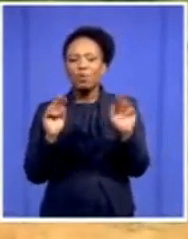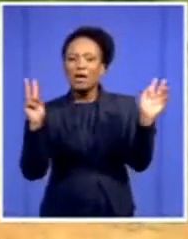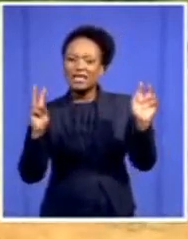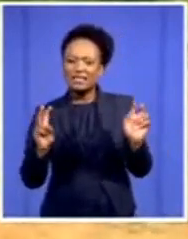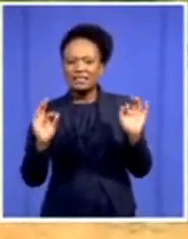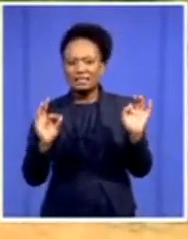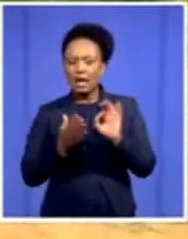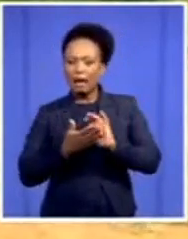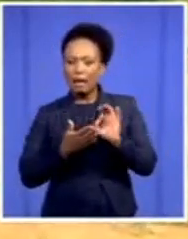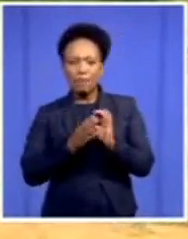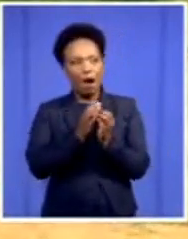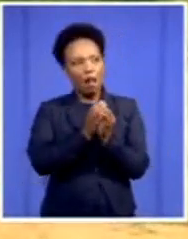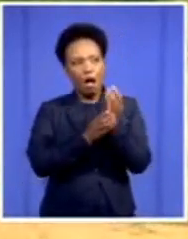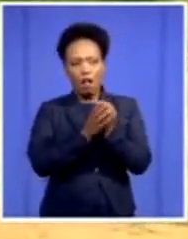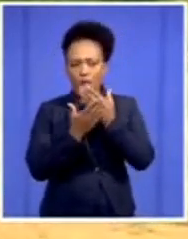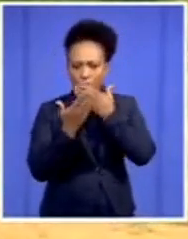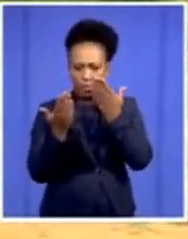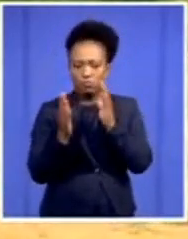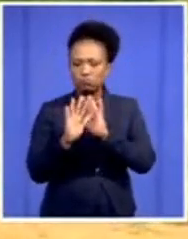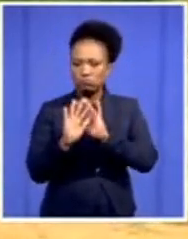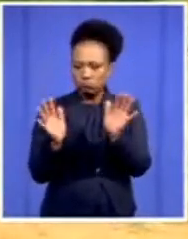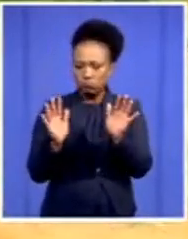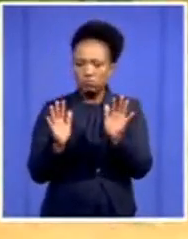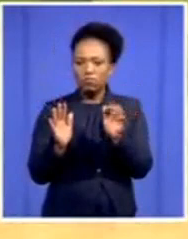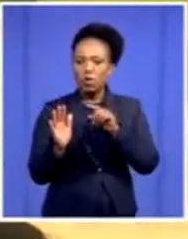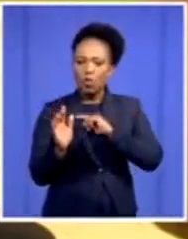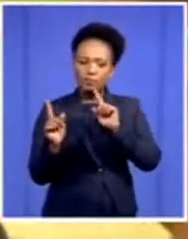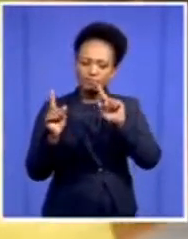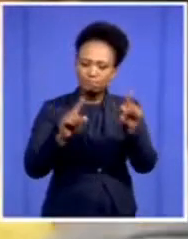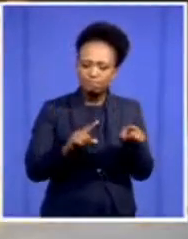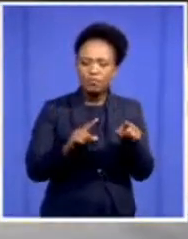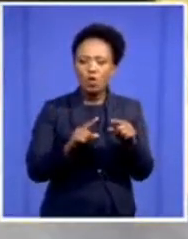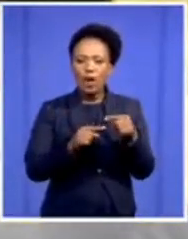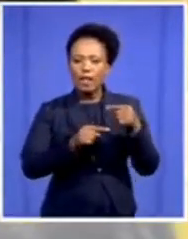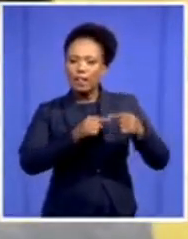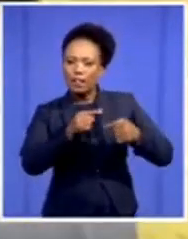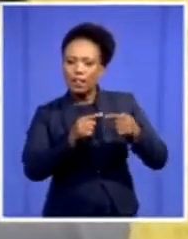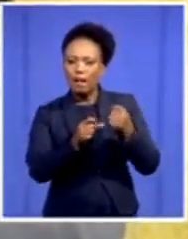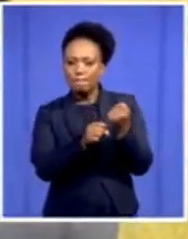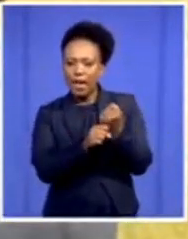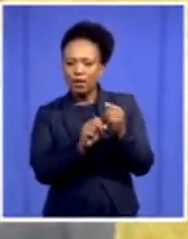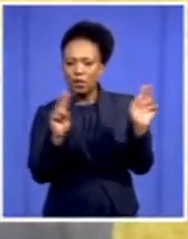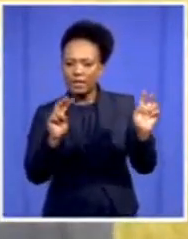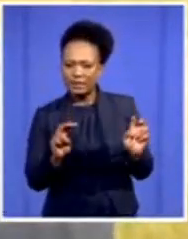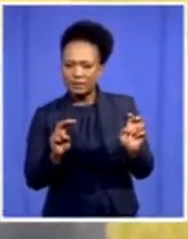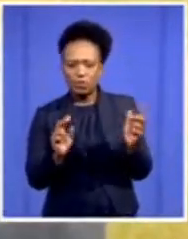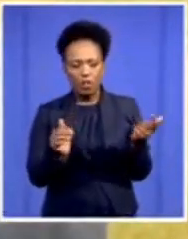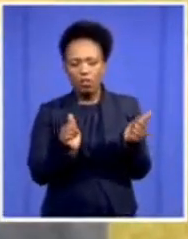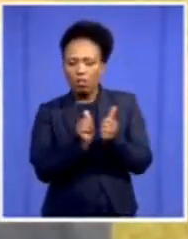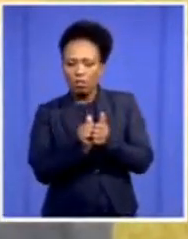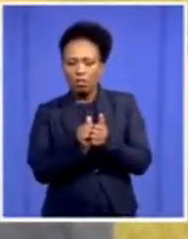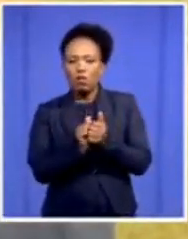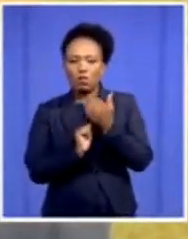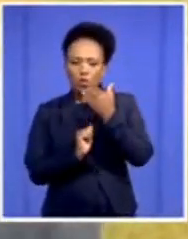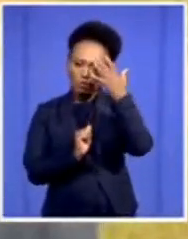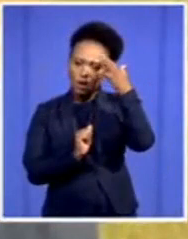in and co-generate electricity with government. And this is one of those massive infrastructure. Do you expect